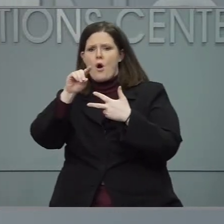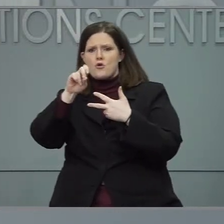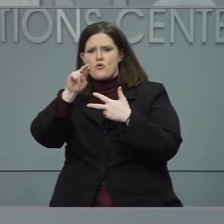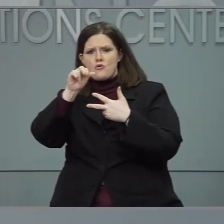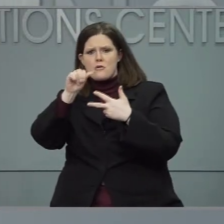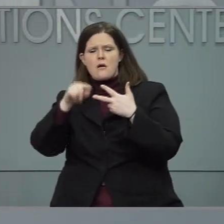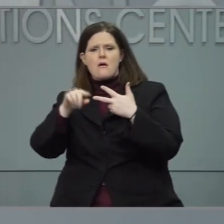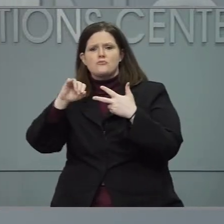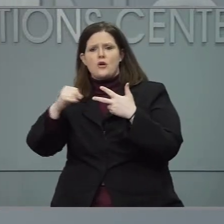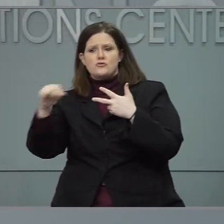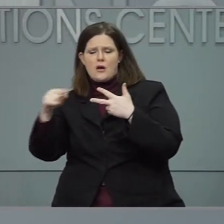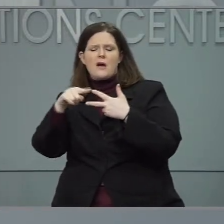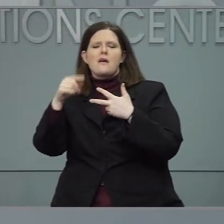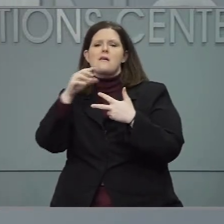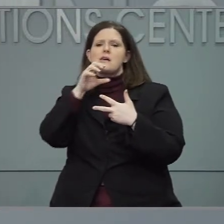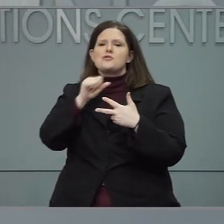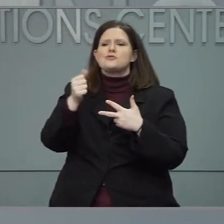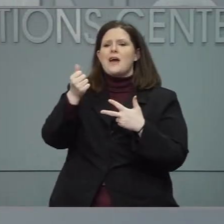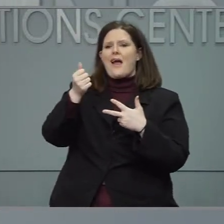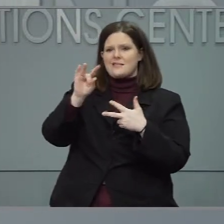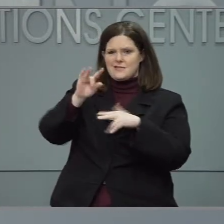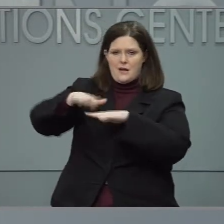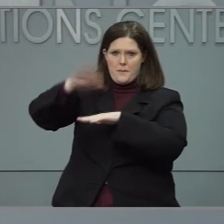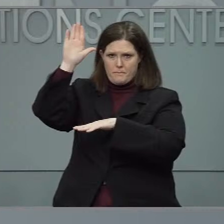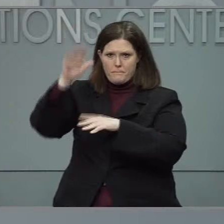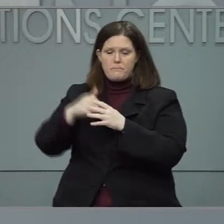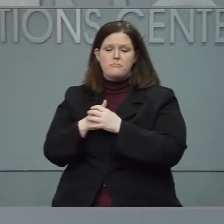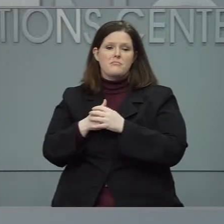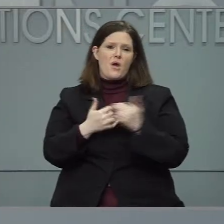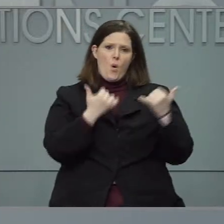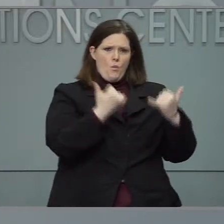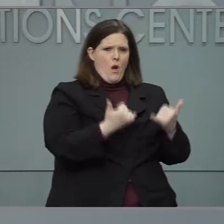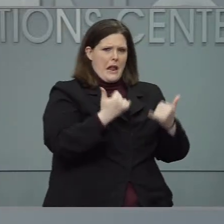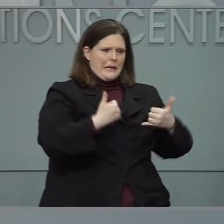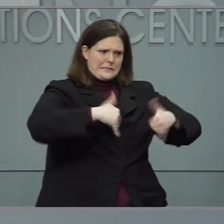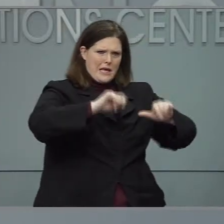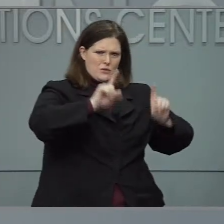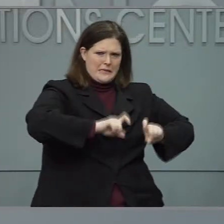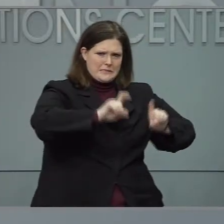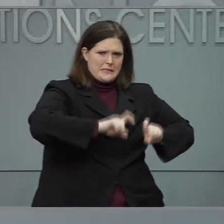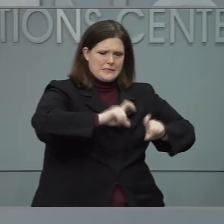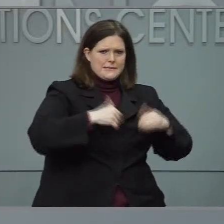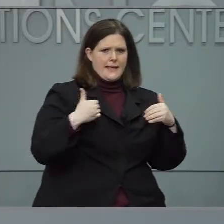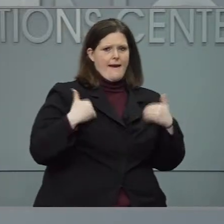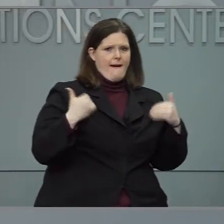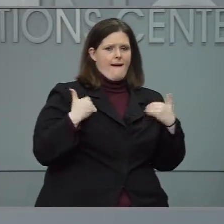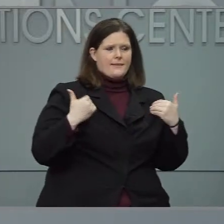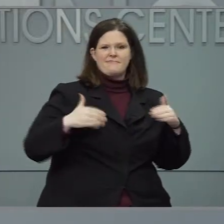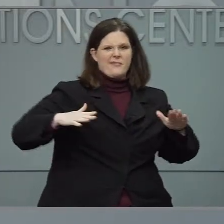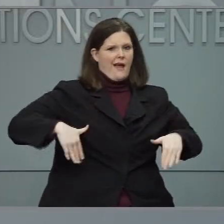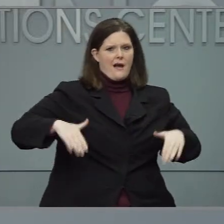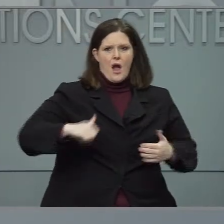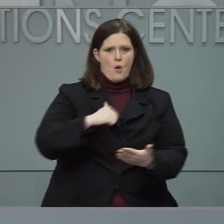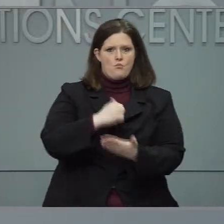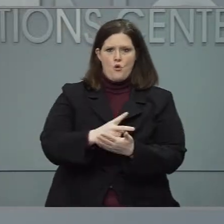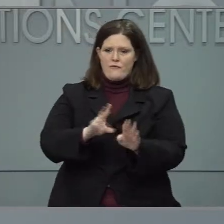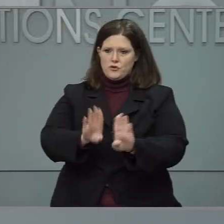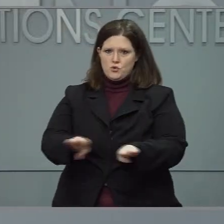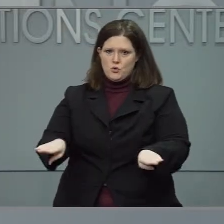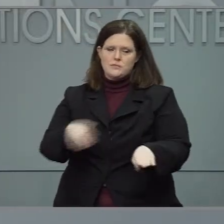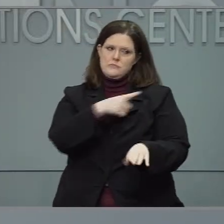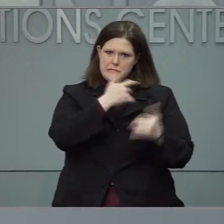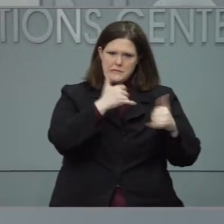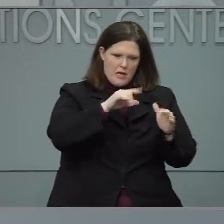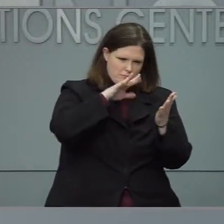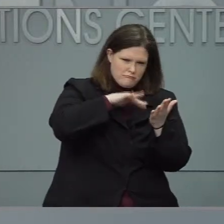going under more clinical trials for younger ages. They have not yet been approved for children, but they are being studied